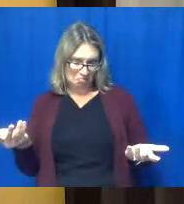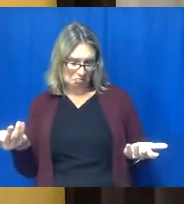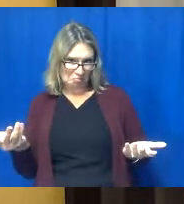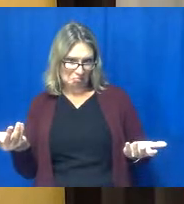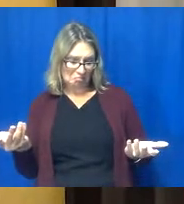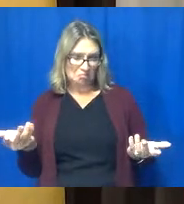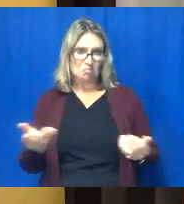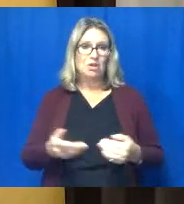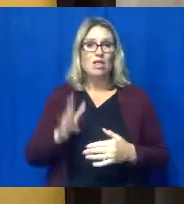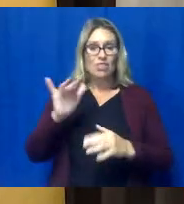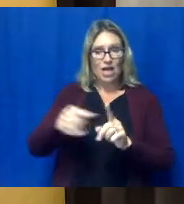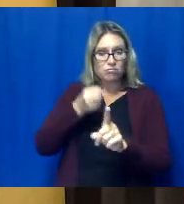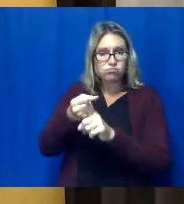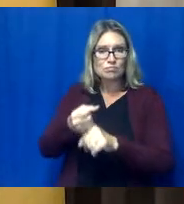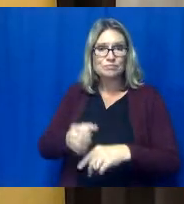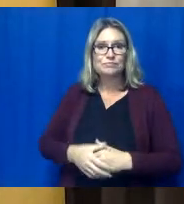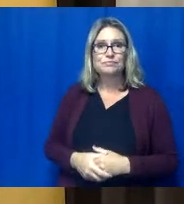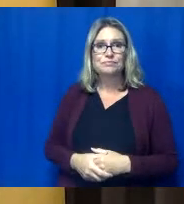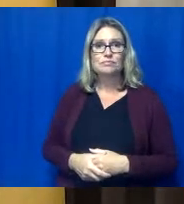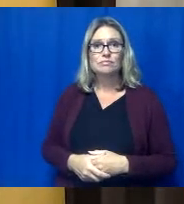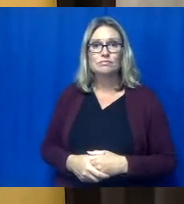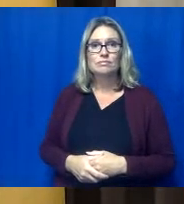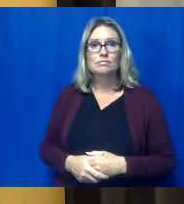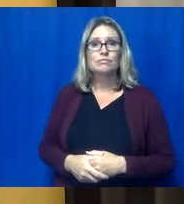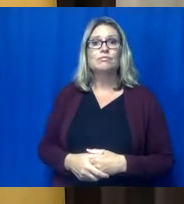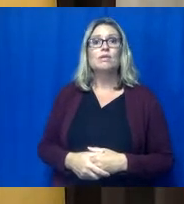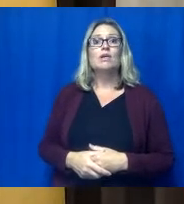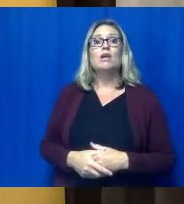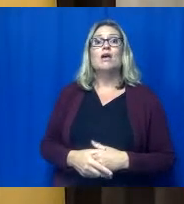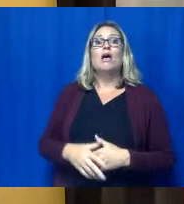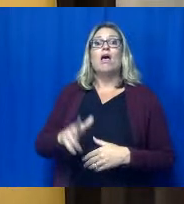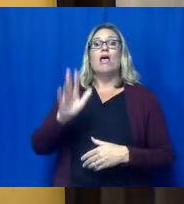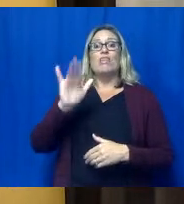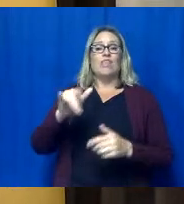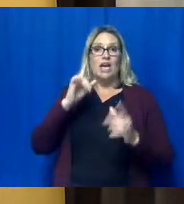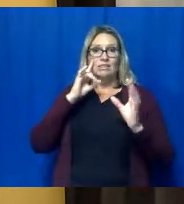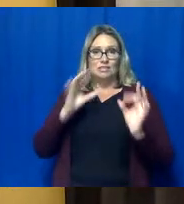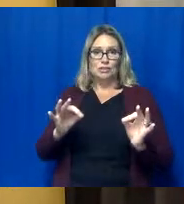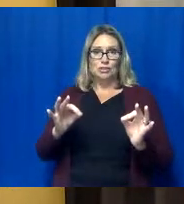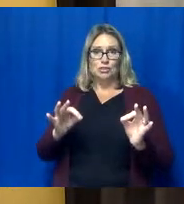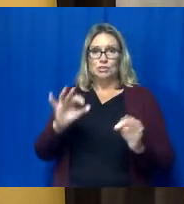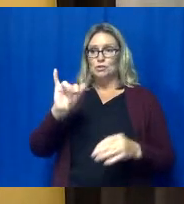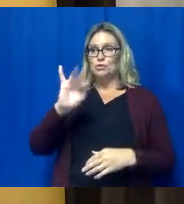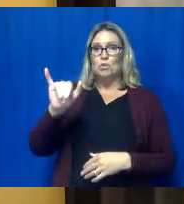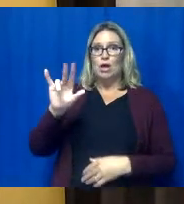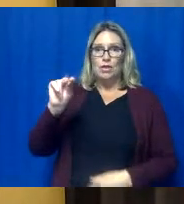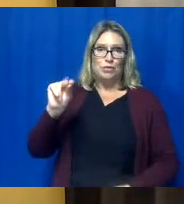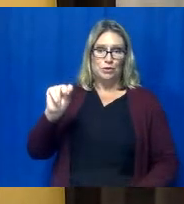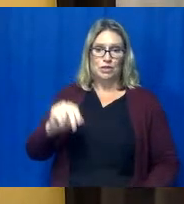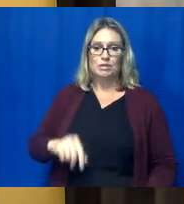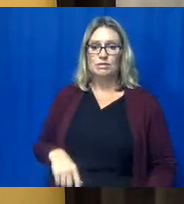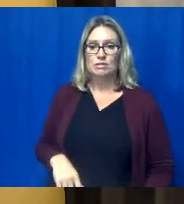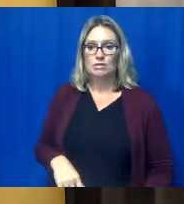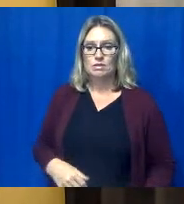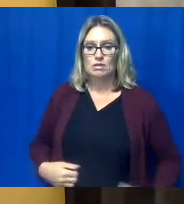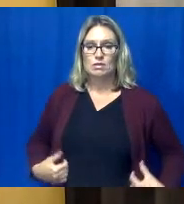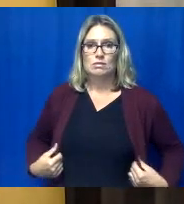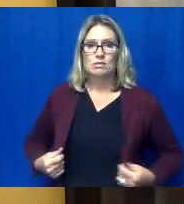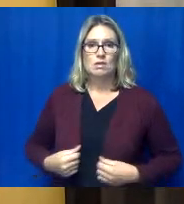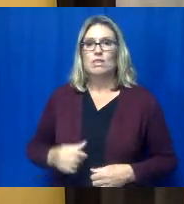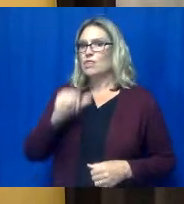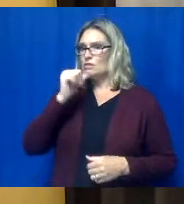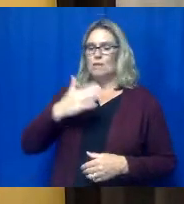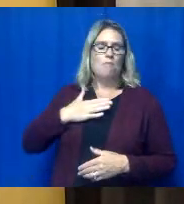So that decision is outside the scope of what our practice is. That's a government